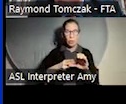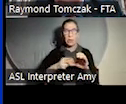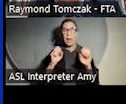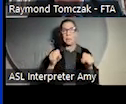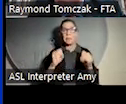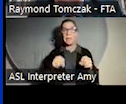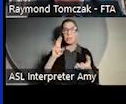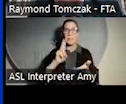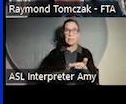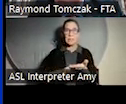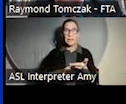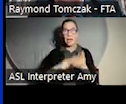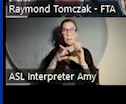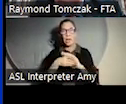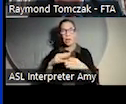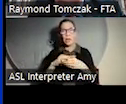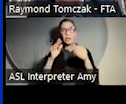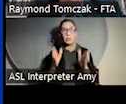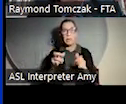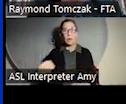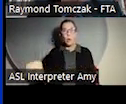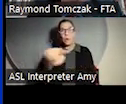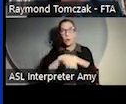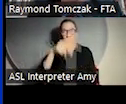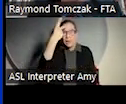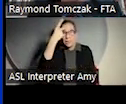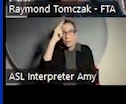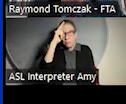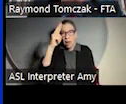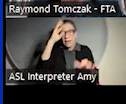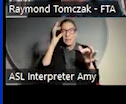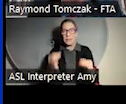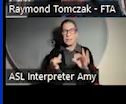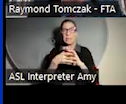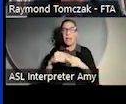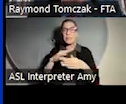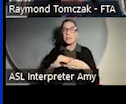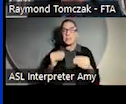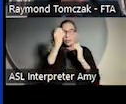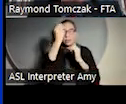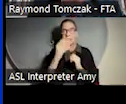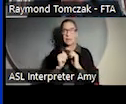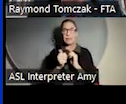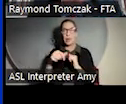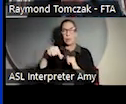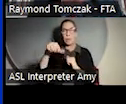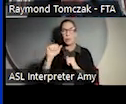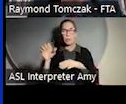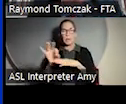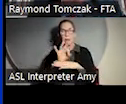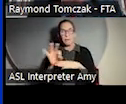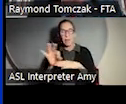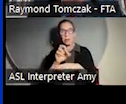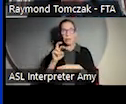up to speak. And some of you in the audience may change your mind and choose to speak. Just let us know in the Q&A function if you'd like to. Otherwise, we're going to go